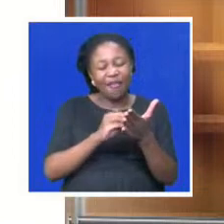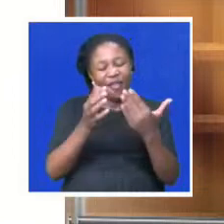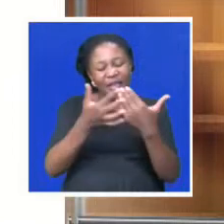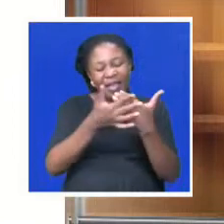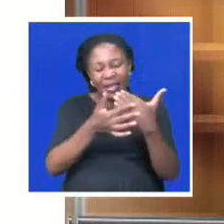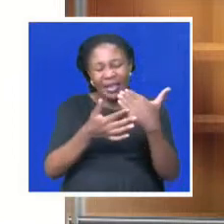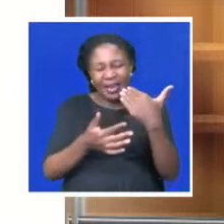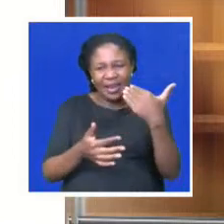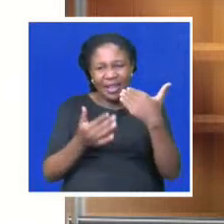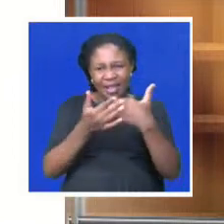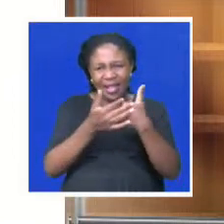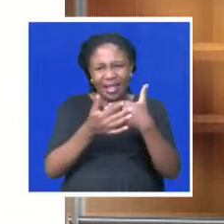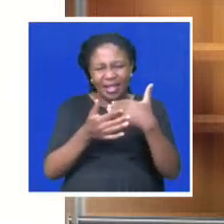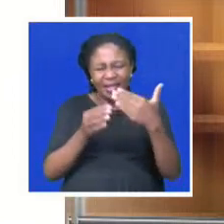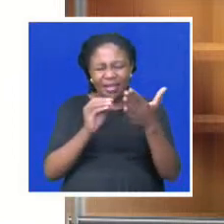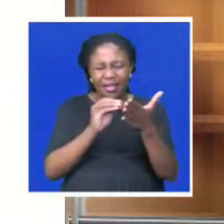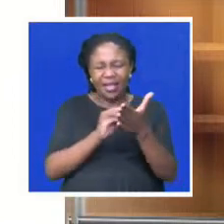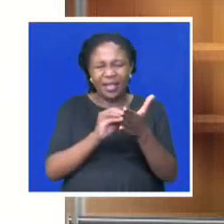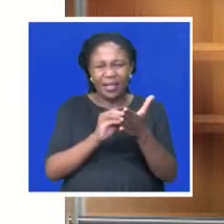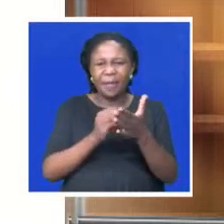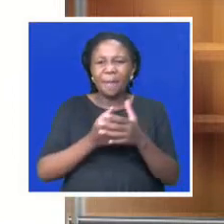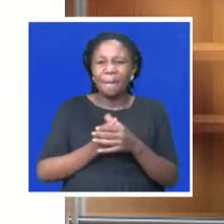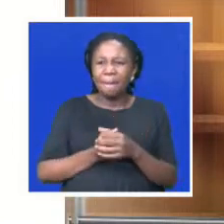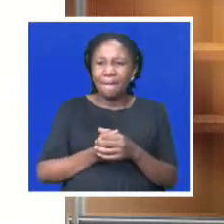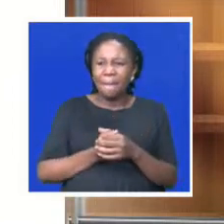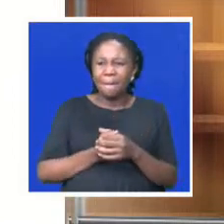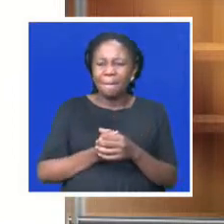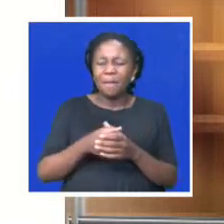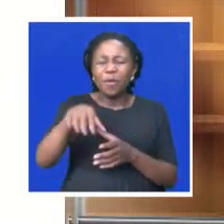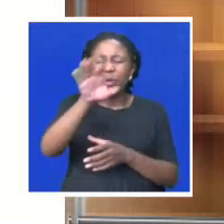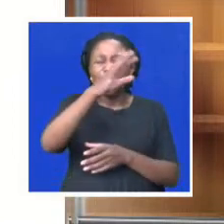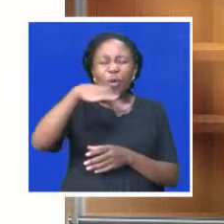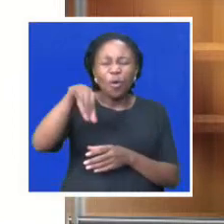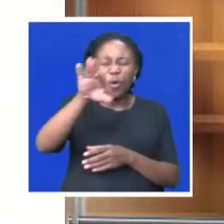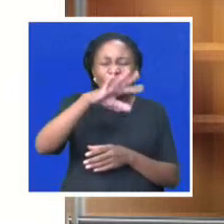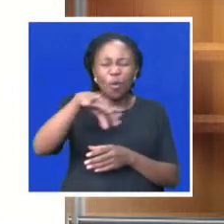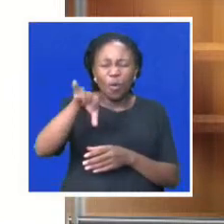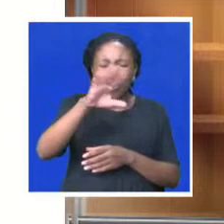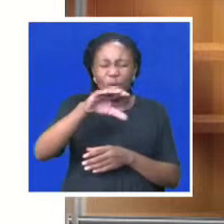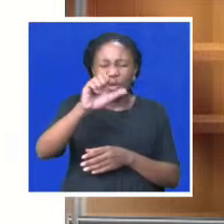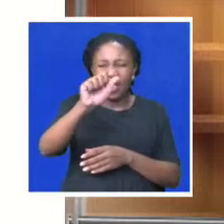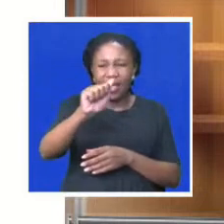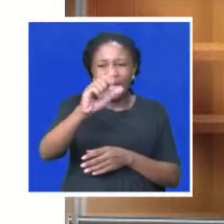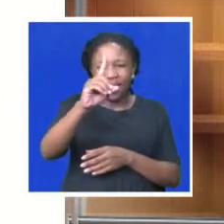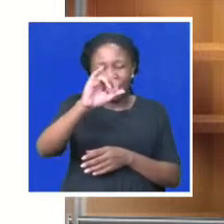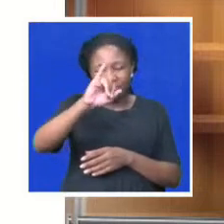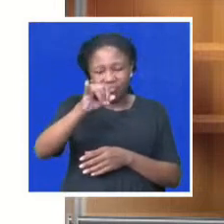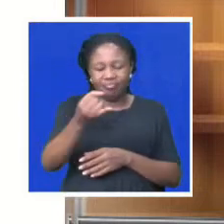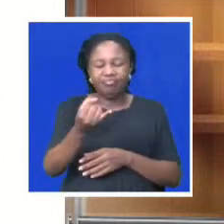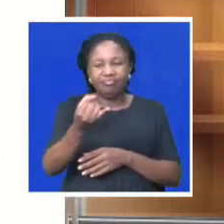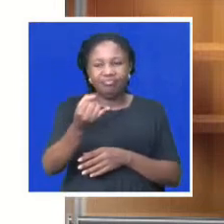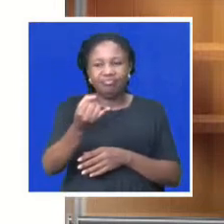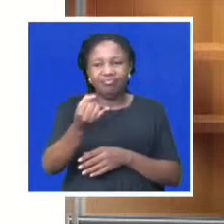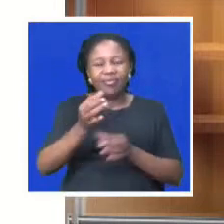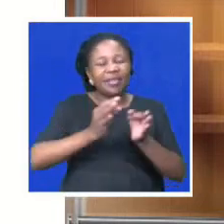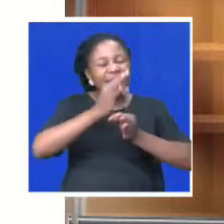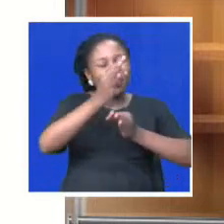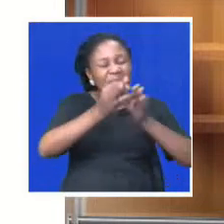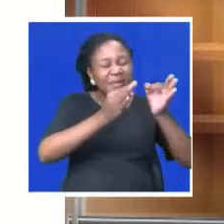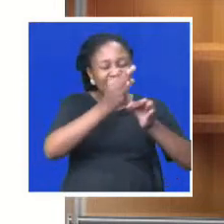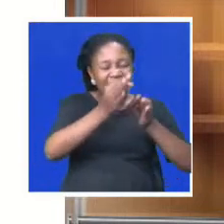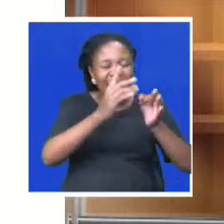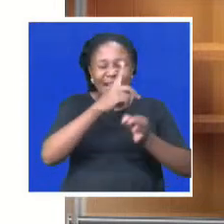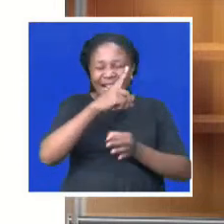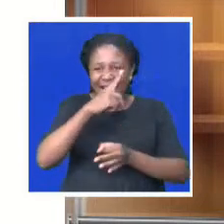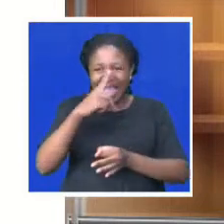cracked. So all of these are adjectives, dear Lena. They are describing the noun clay pot. It